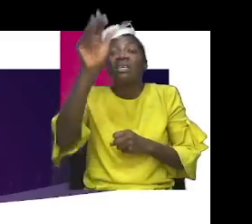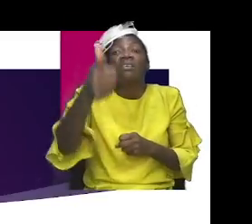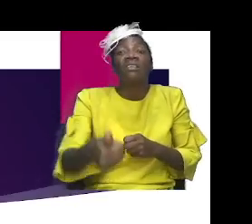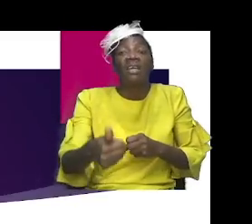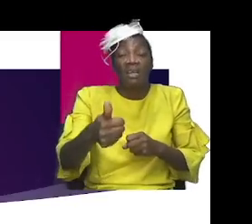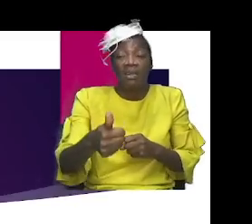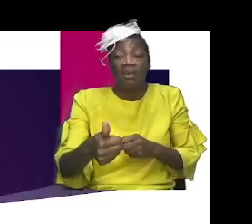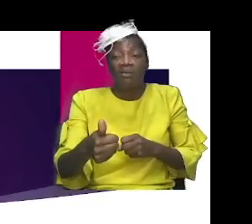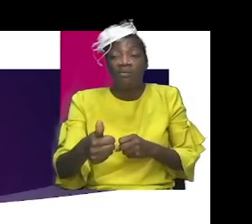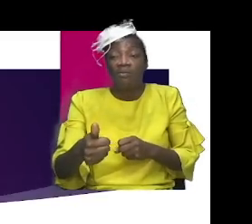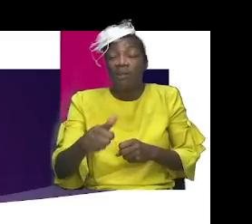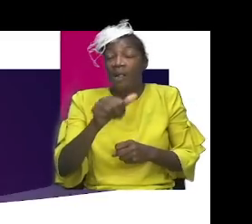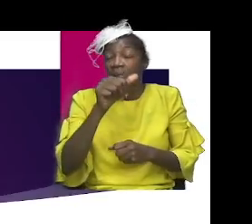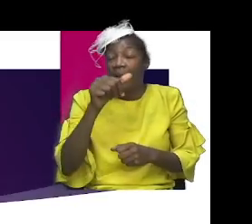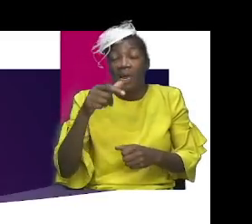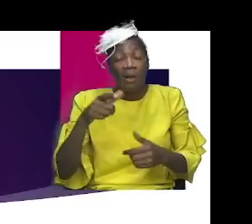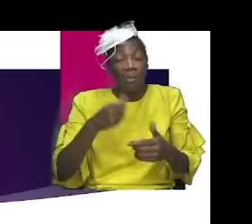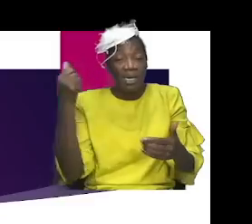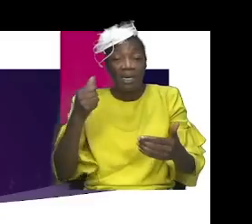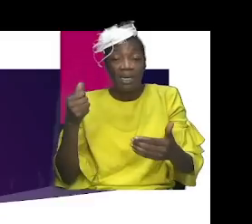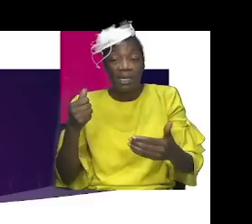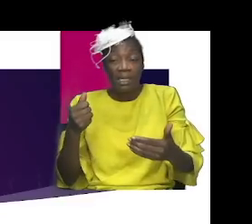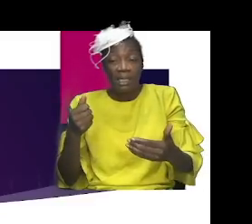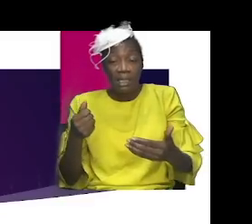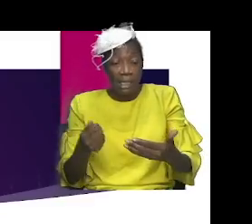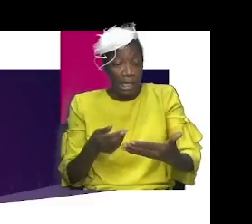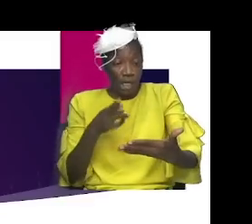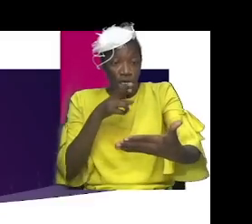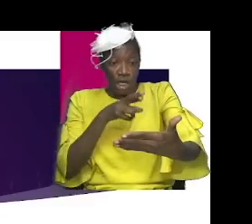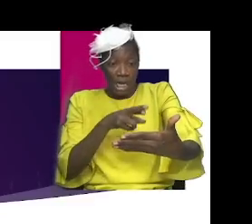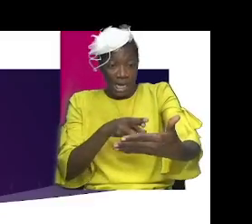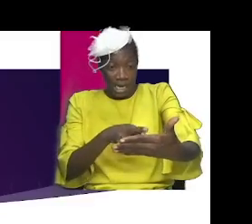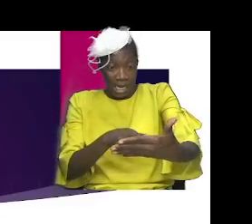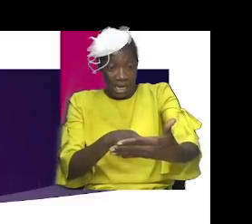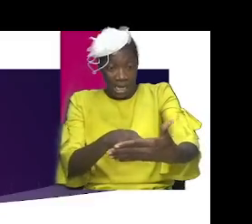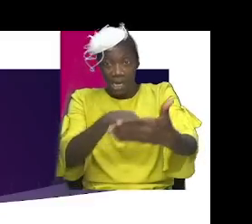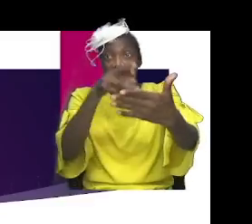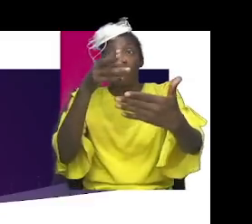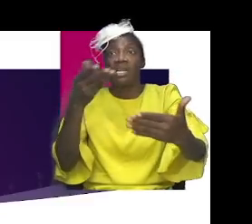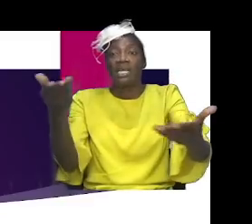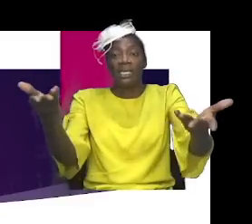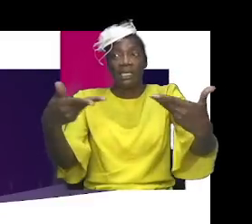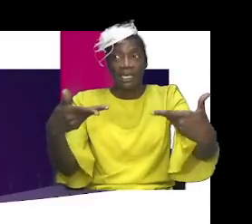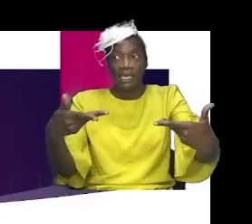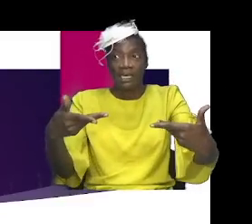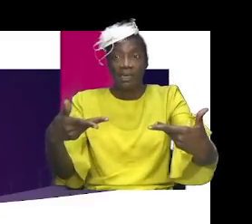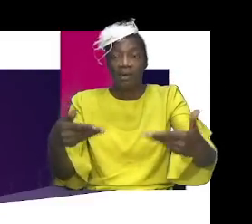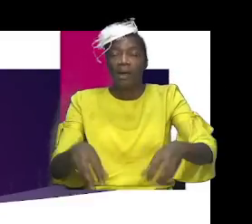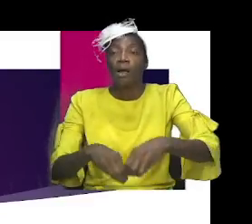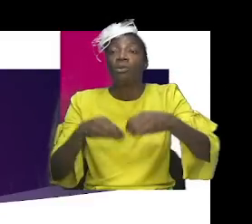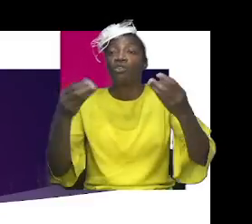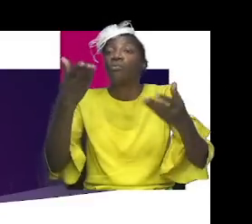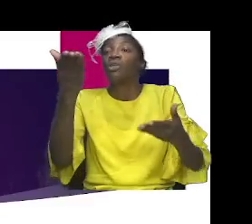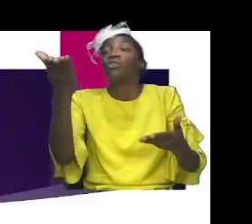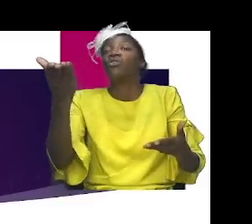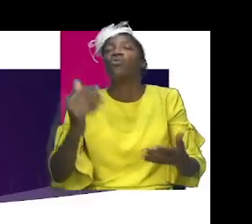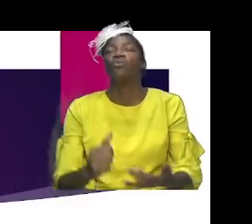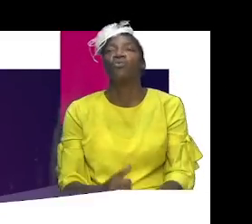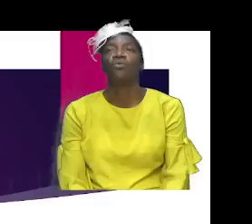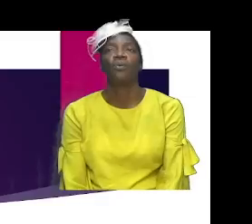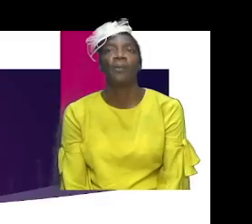evidence is right here. Can I submit to you, to me, to all of us saints of